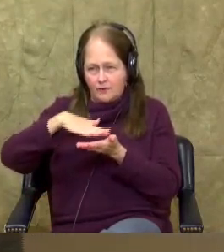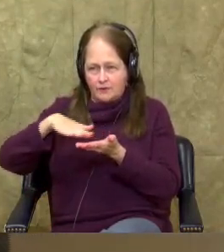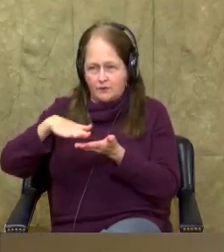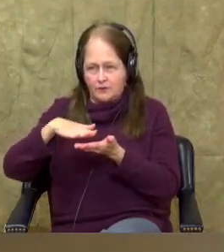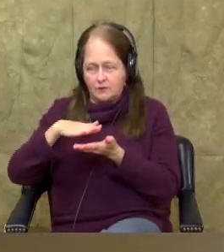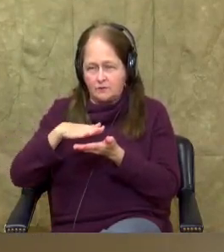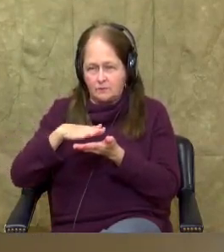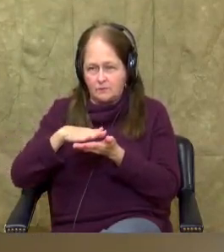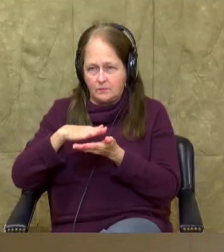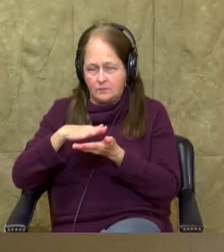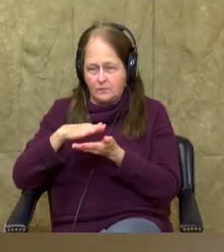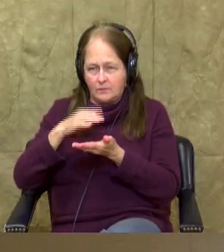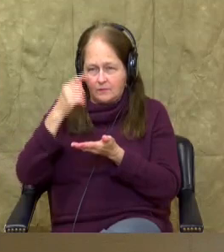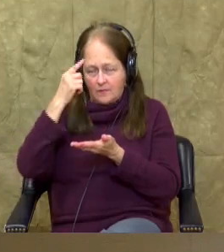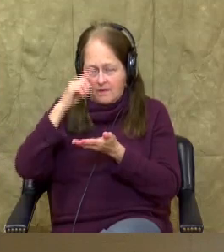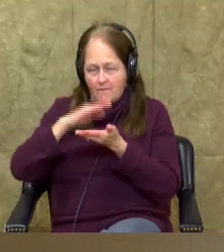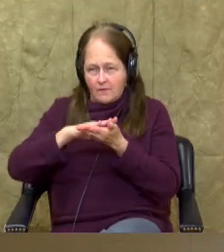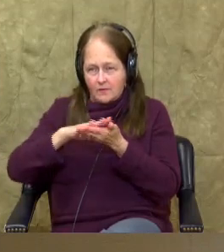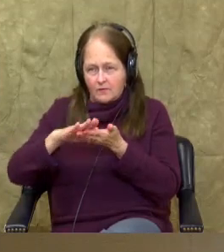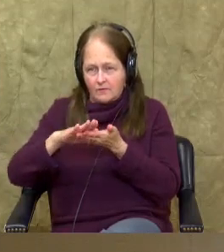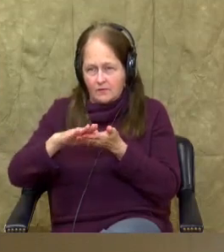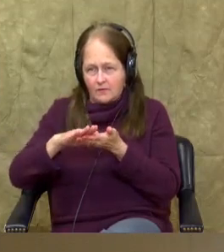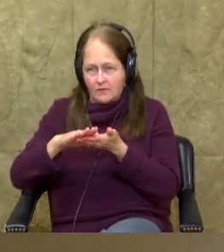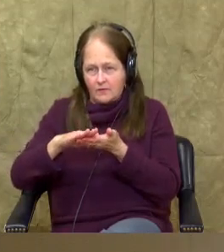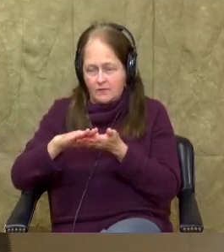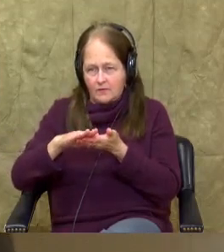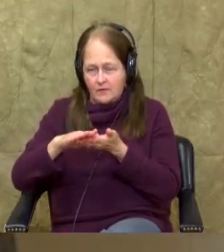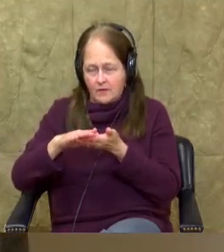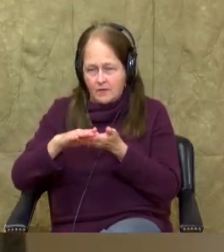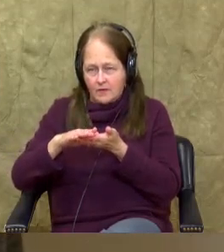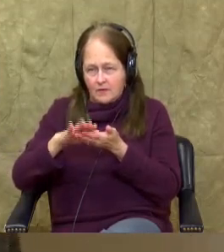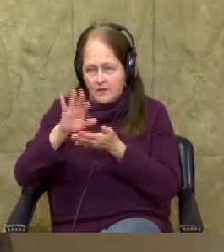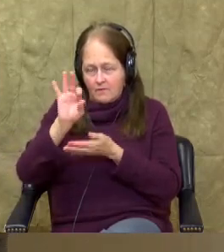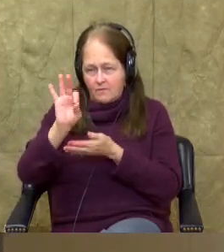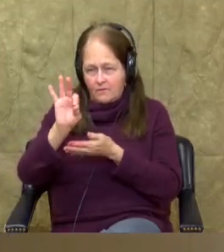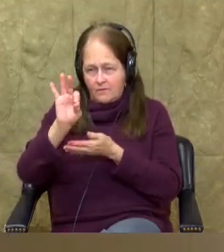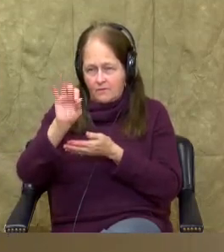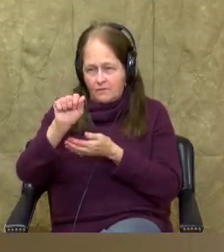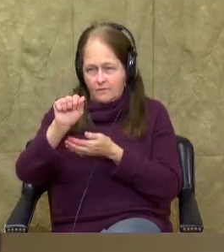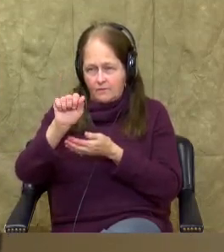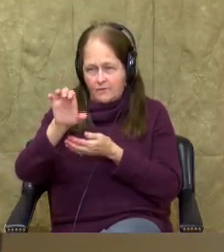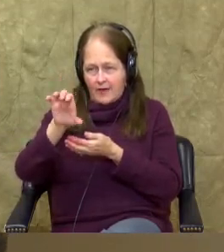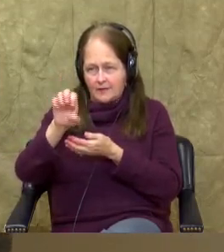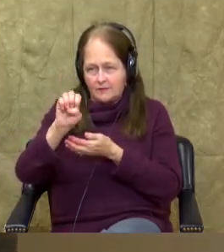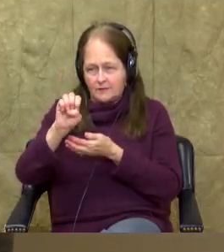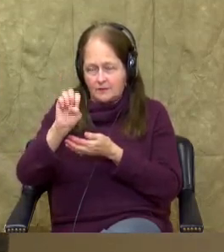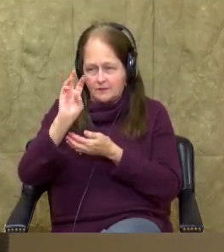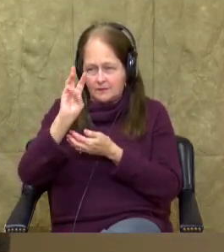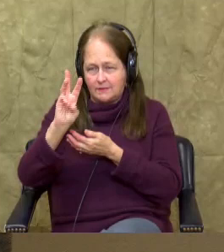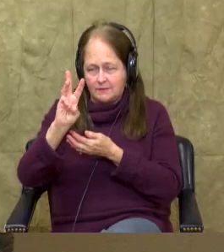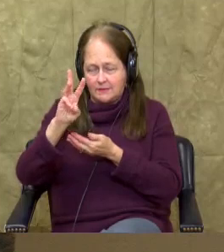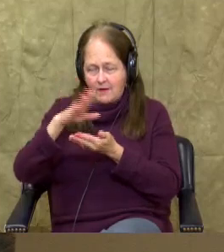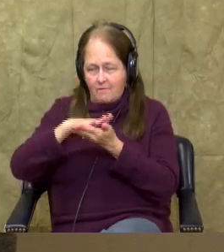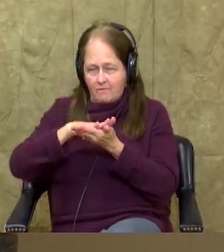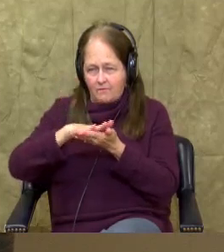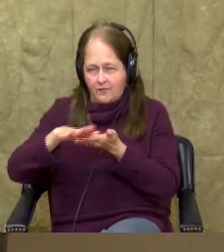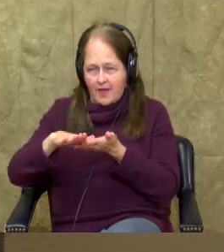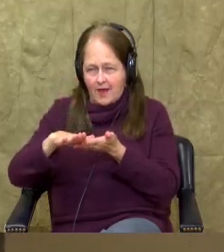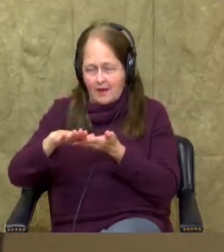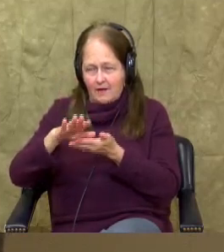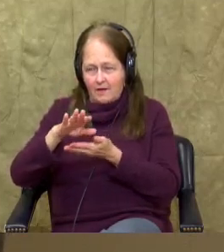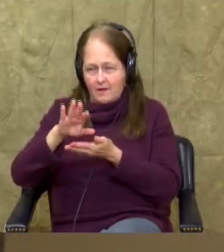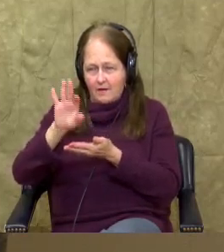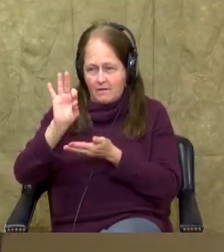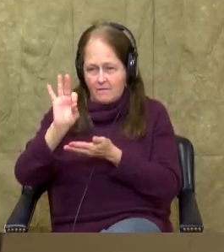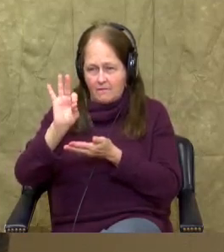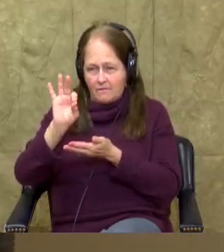learned last week for a flat surface is a face. And we know that it has 6 flat faces.